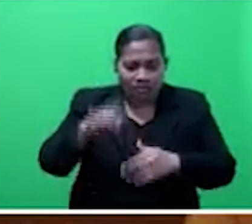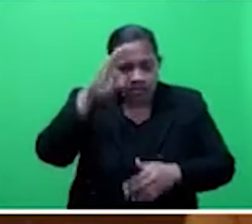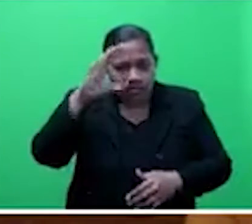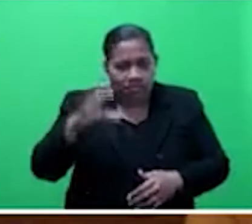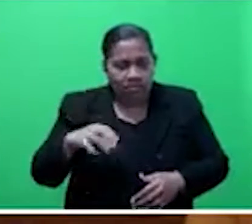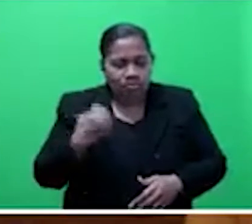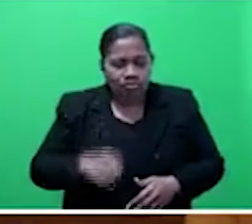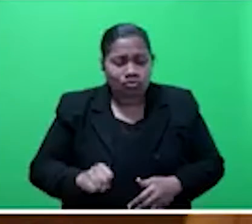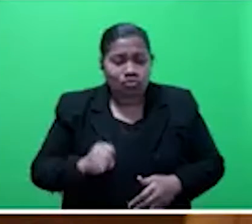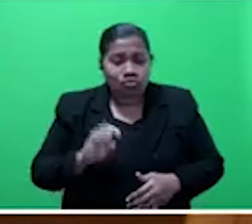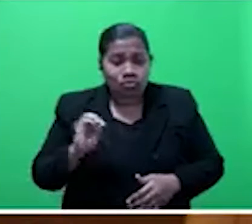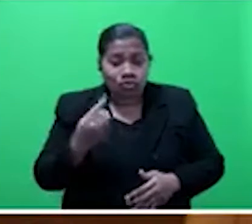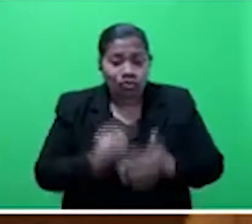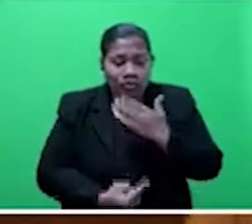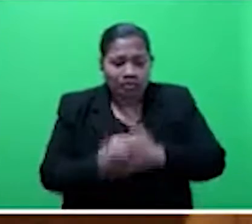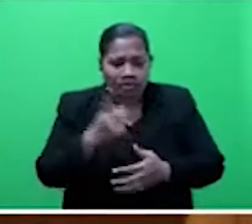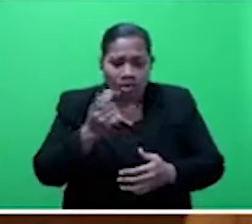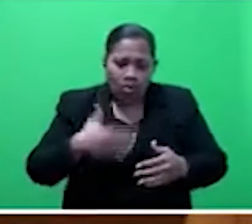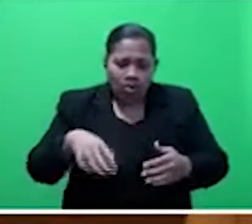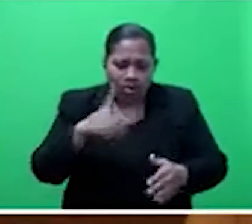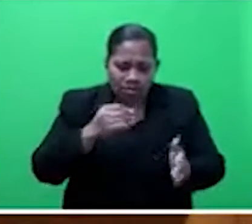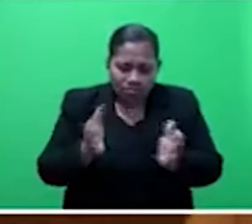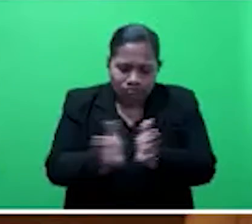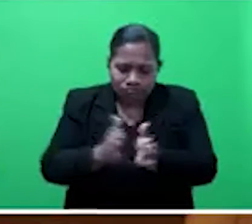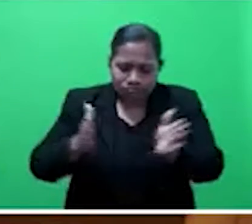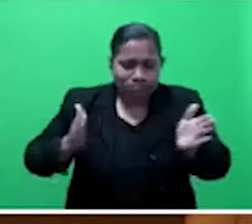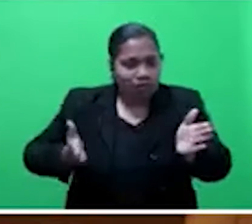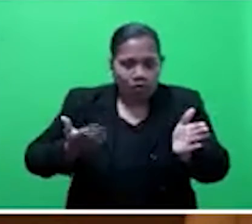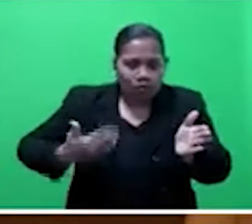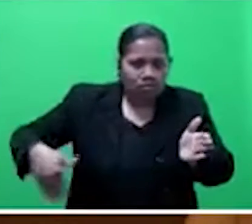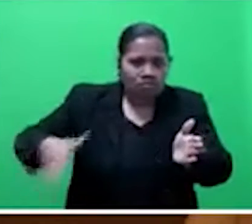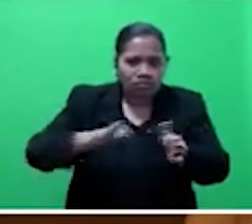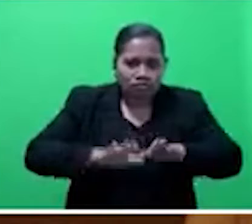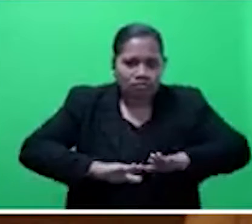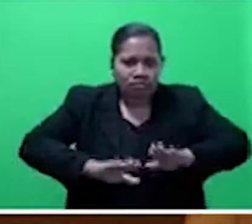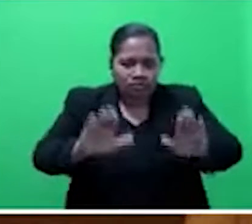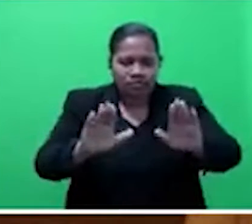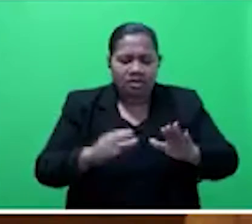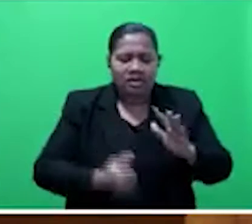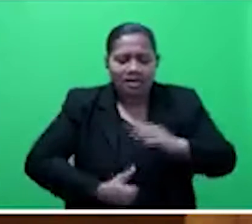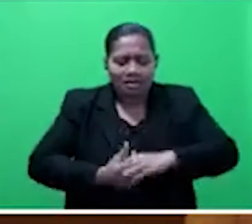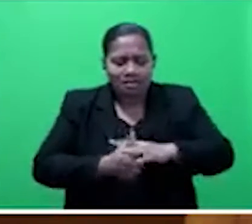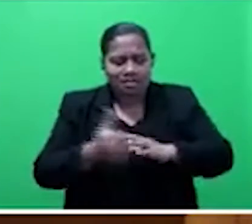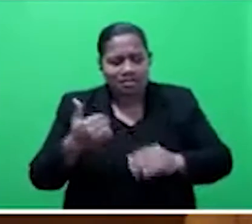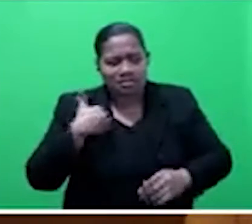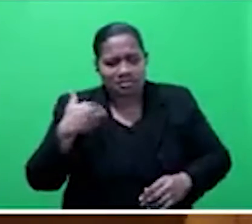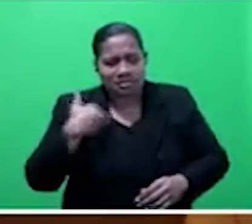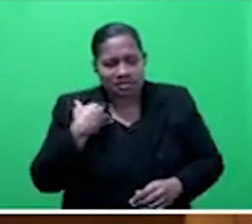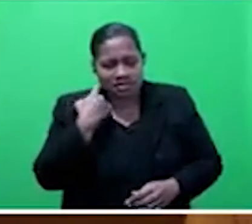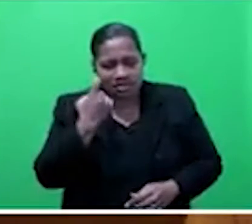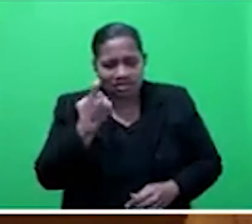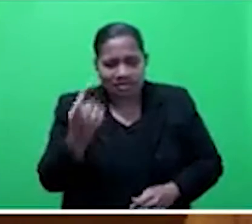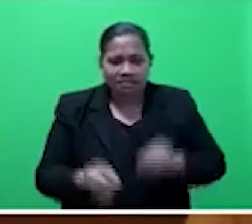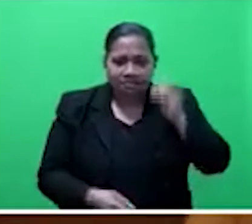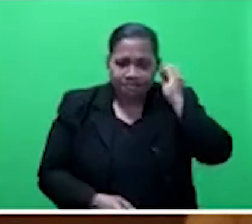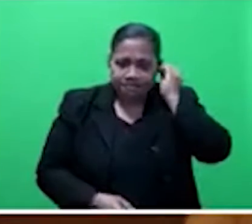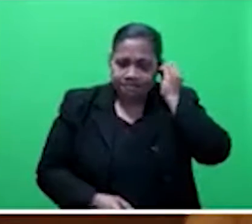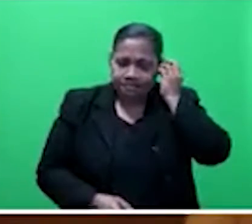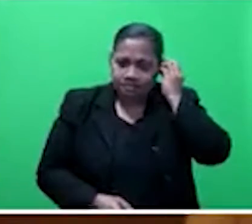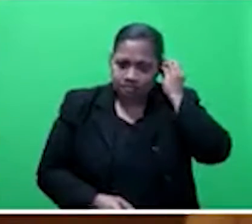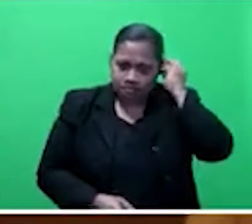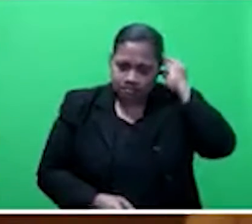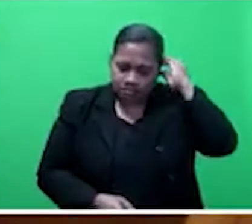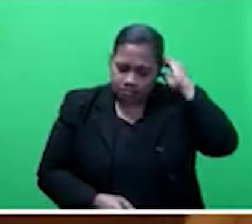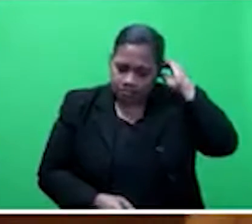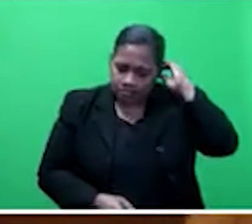left behind in accessing essential health care. We can only encourage GPs to take up